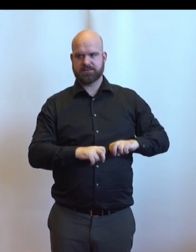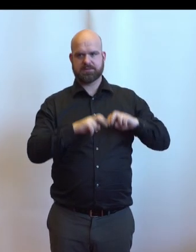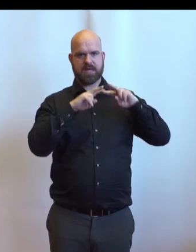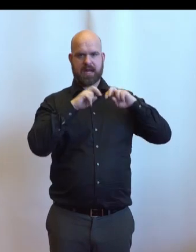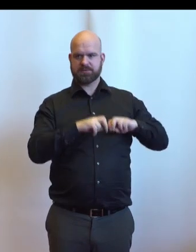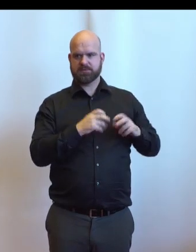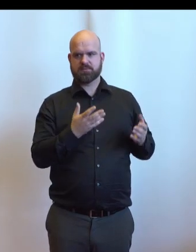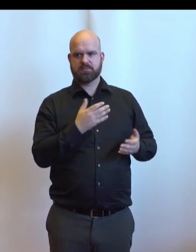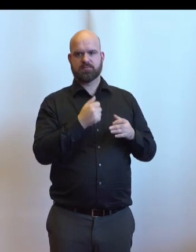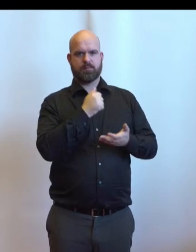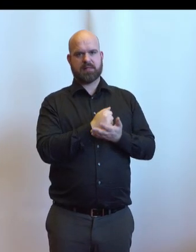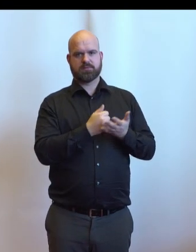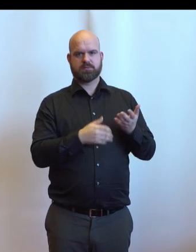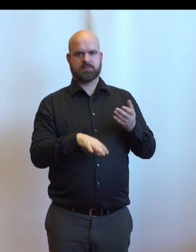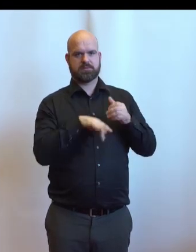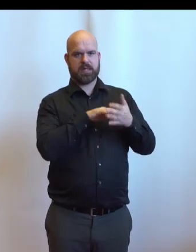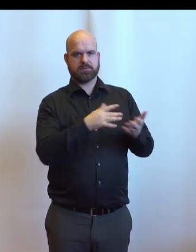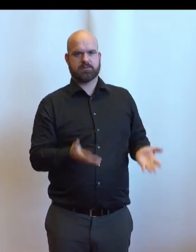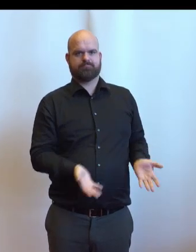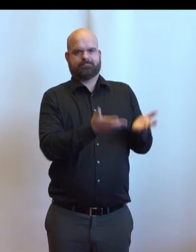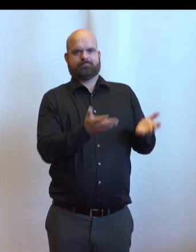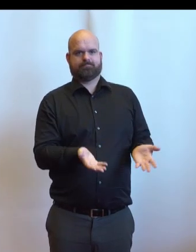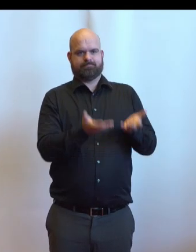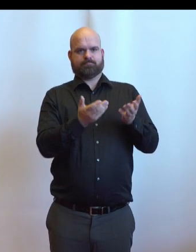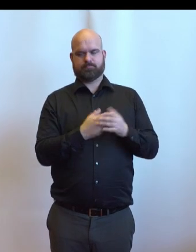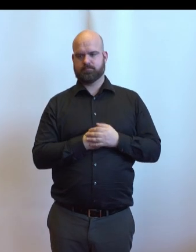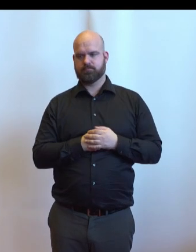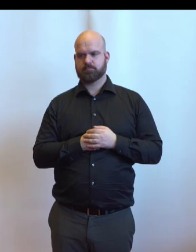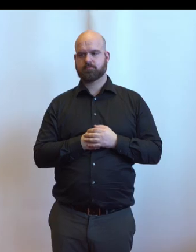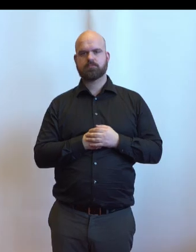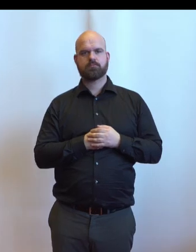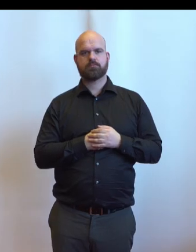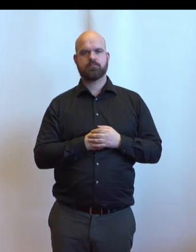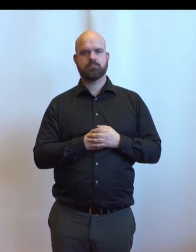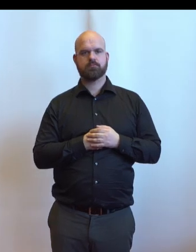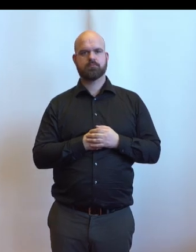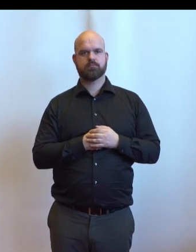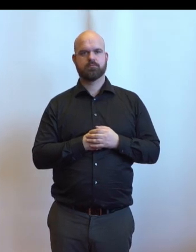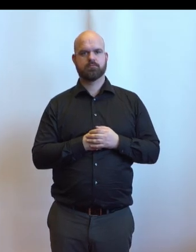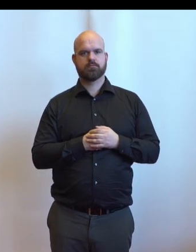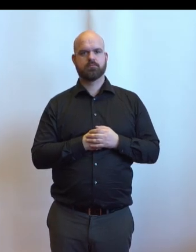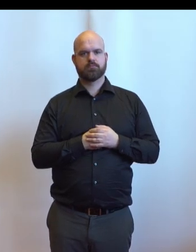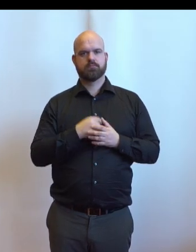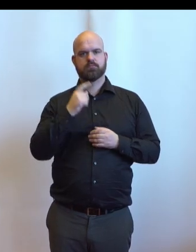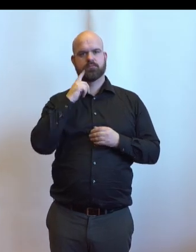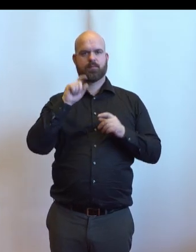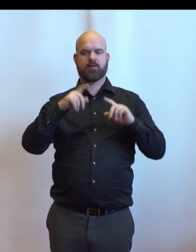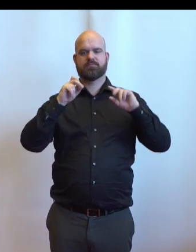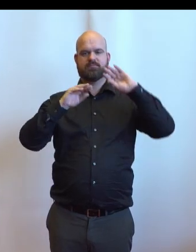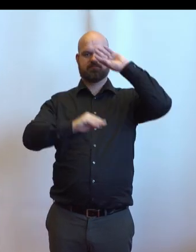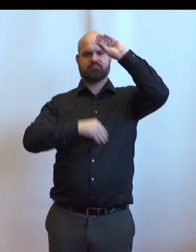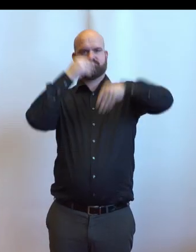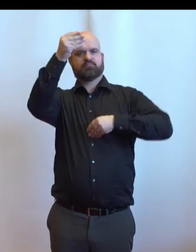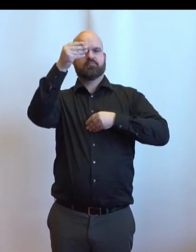please. I think we've talked about top-down commitment and why it's important. Well, this is our UK and I